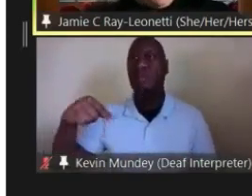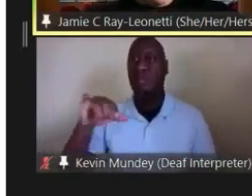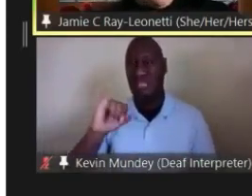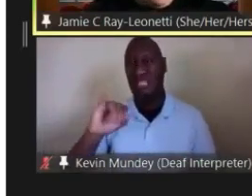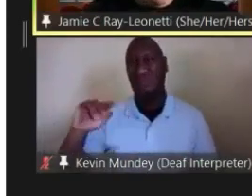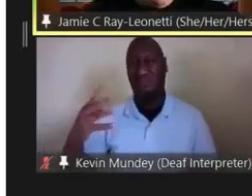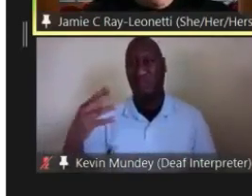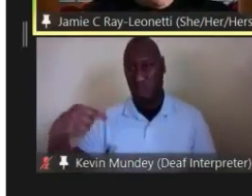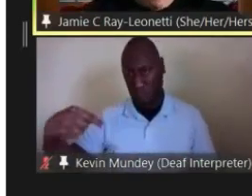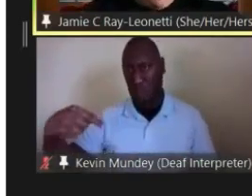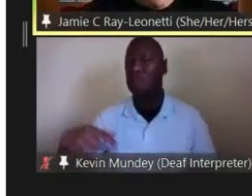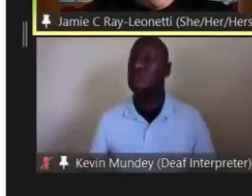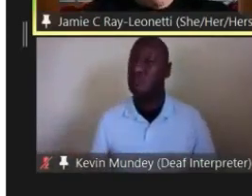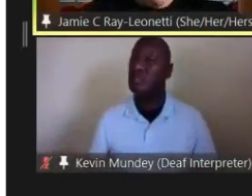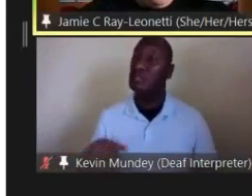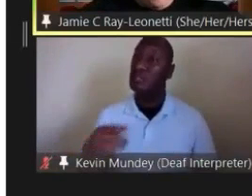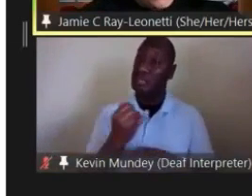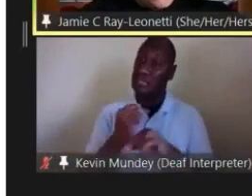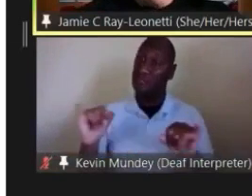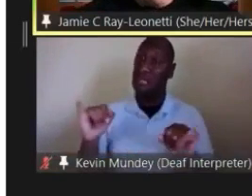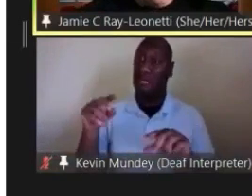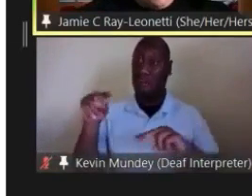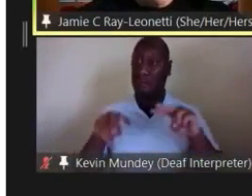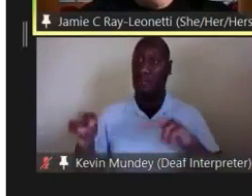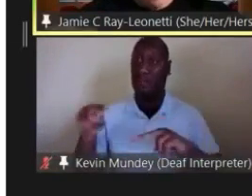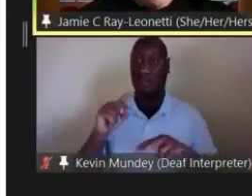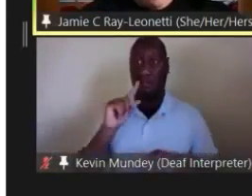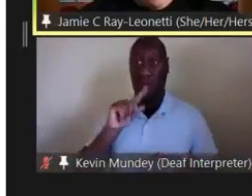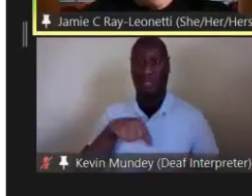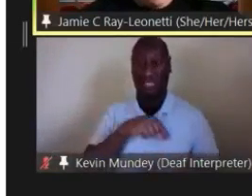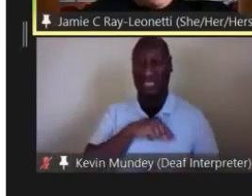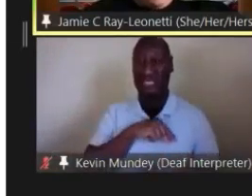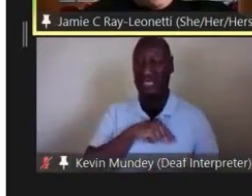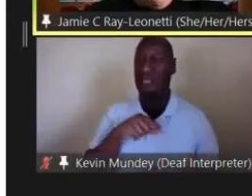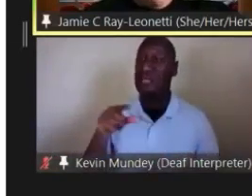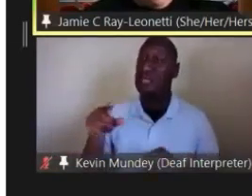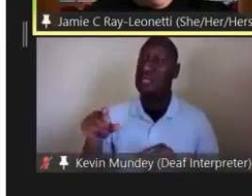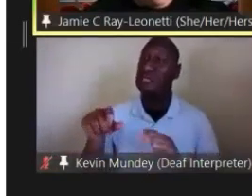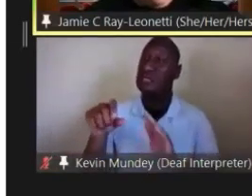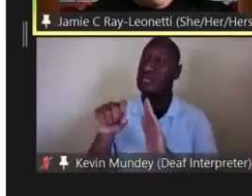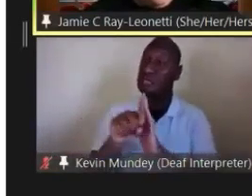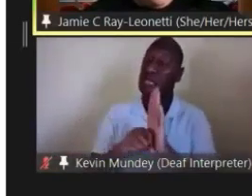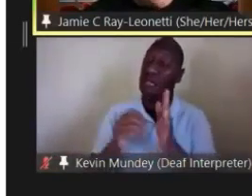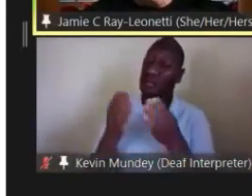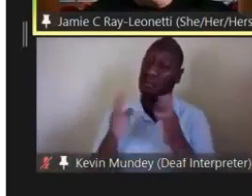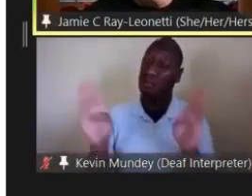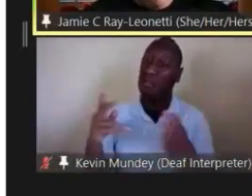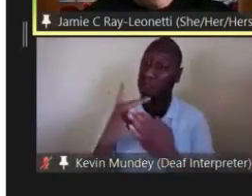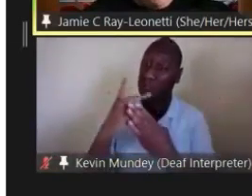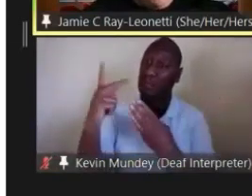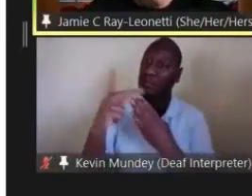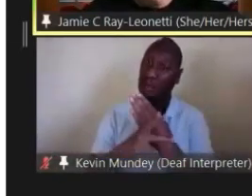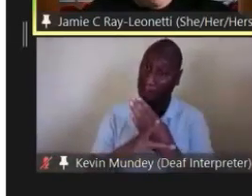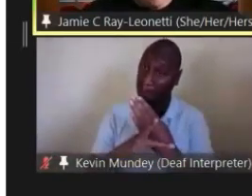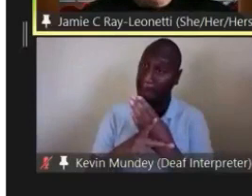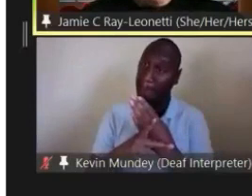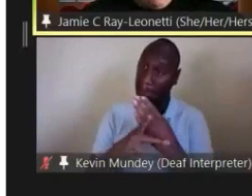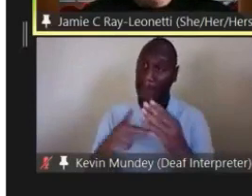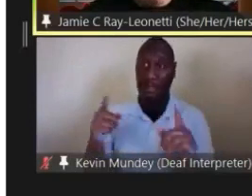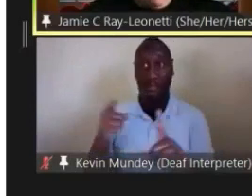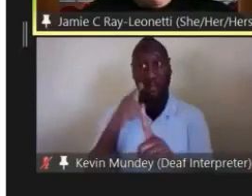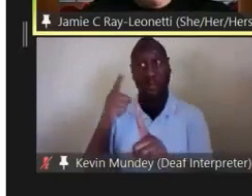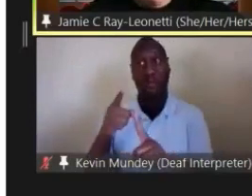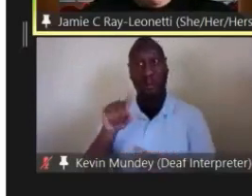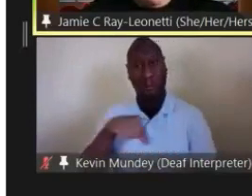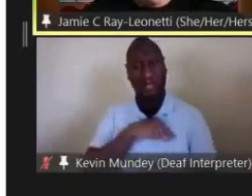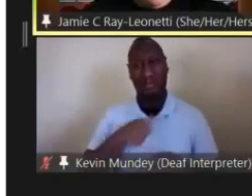Independent monitoring for quality is a statewide initiative to assess the quality of life